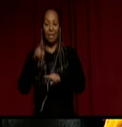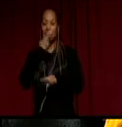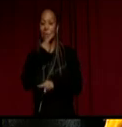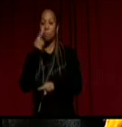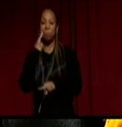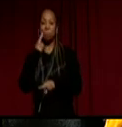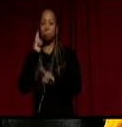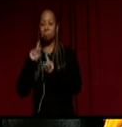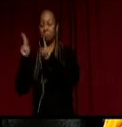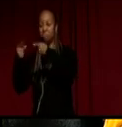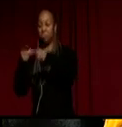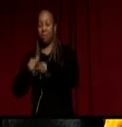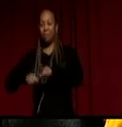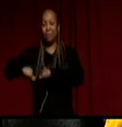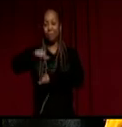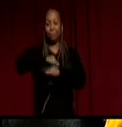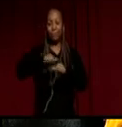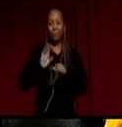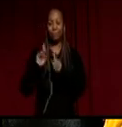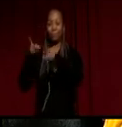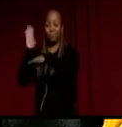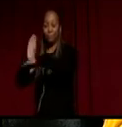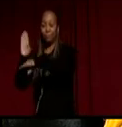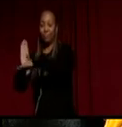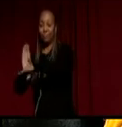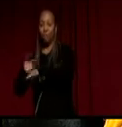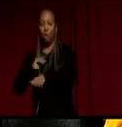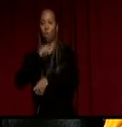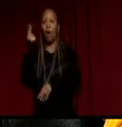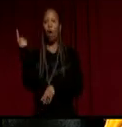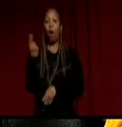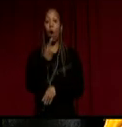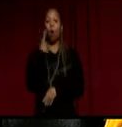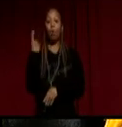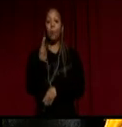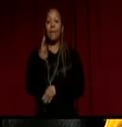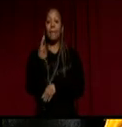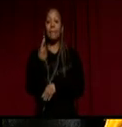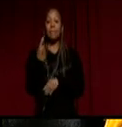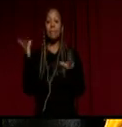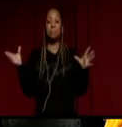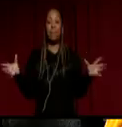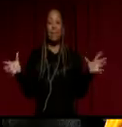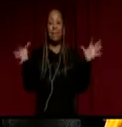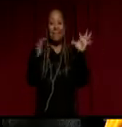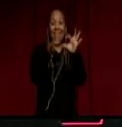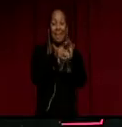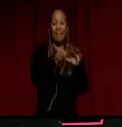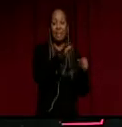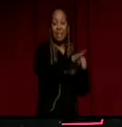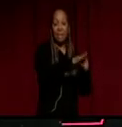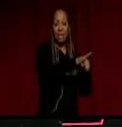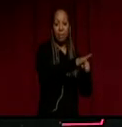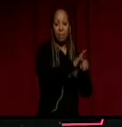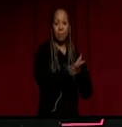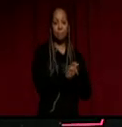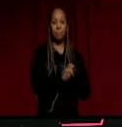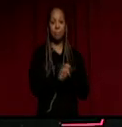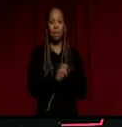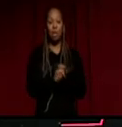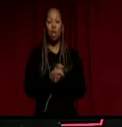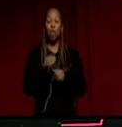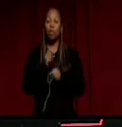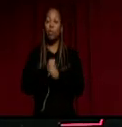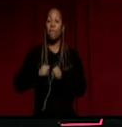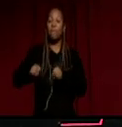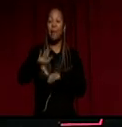to a function together, going to church together. We are always in a highly populated area. And so this